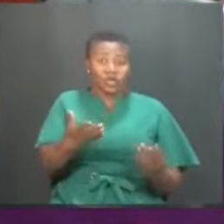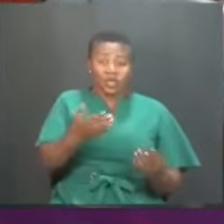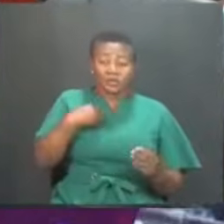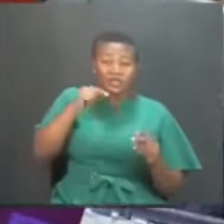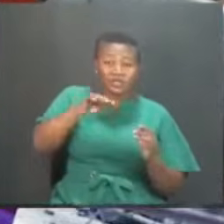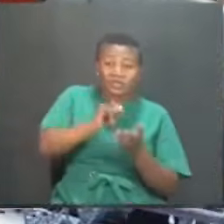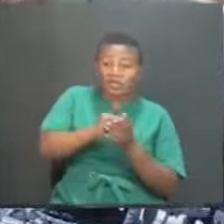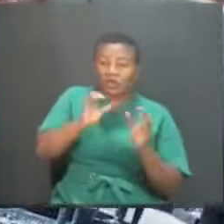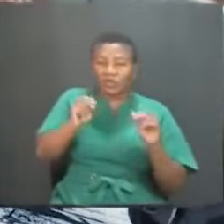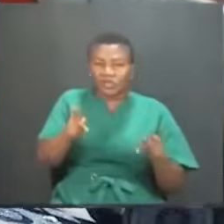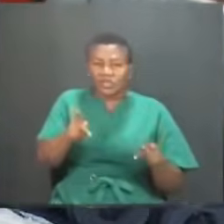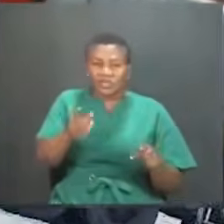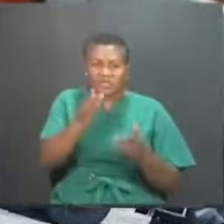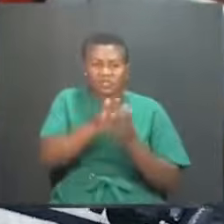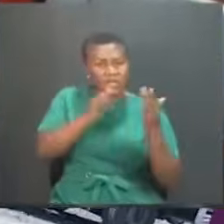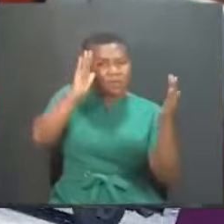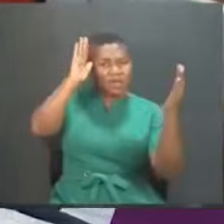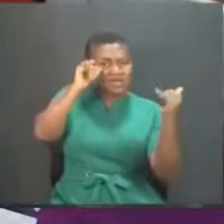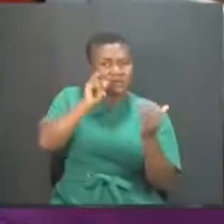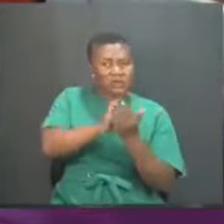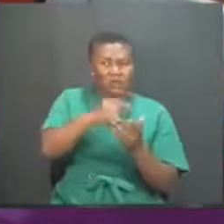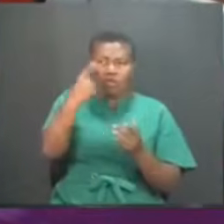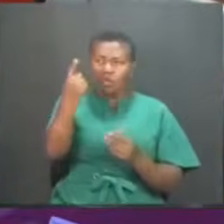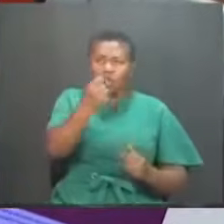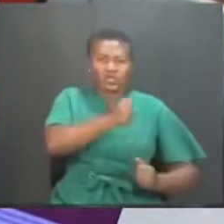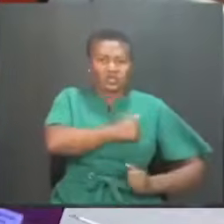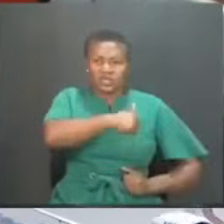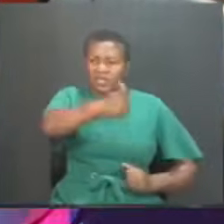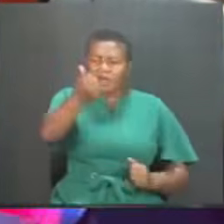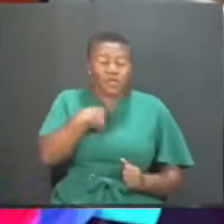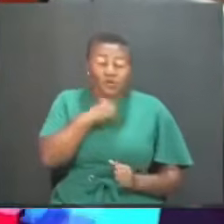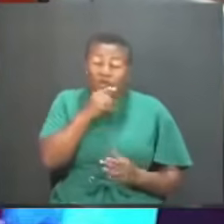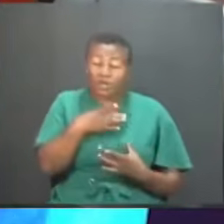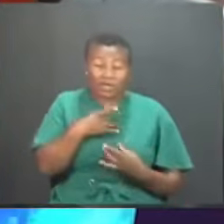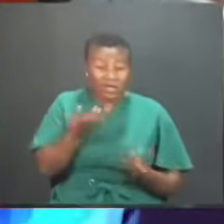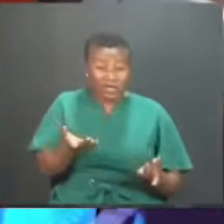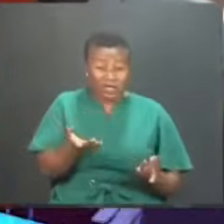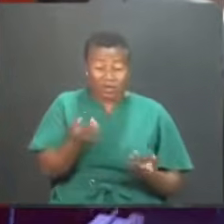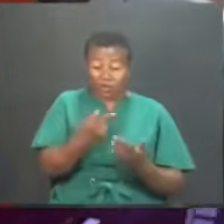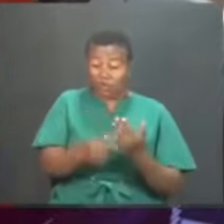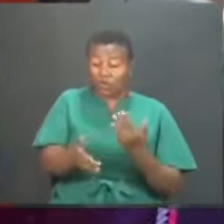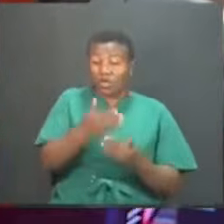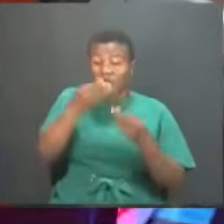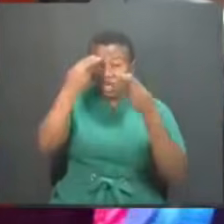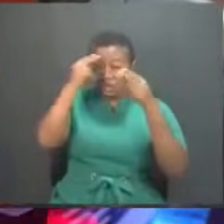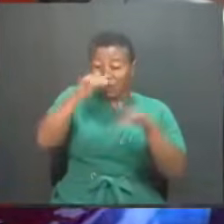anything anywhere for them. So I am saying, Mr. Speaker, that what happened at LWAC,